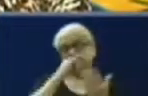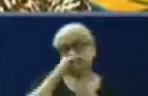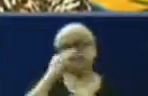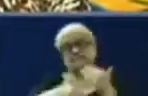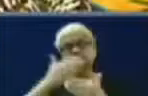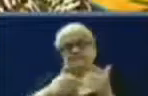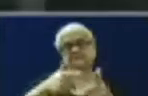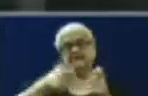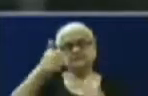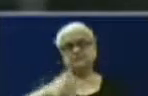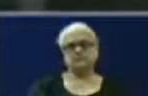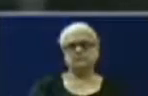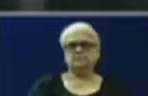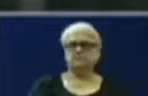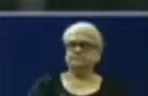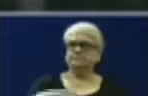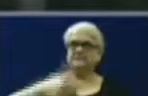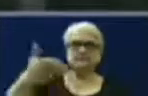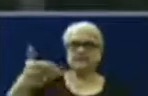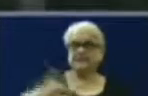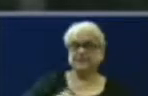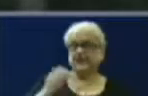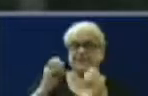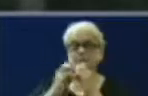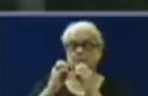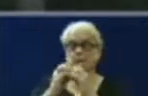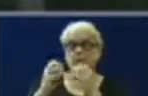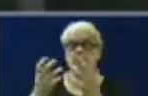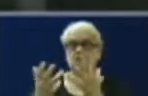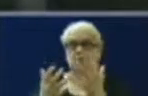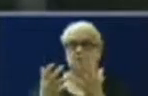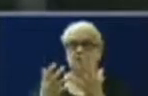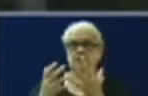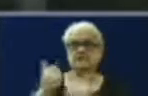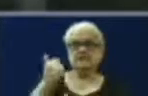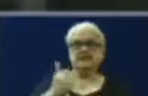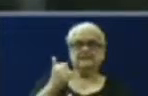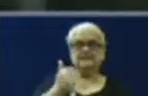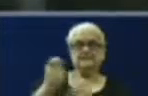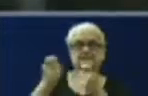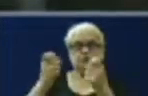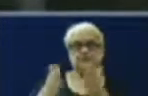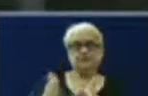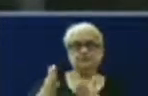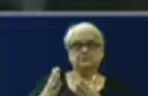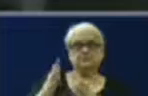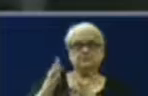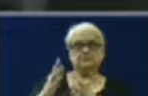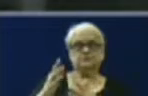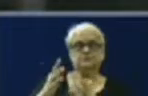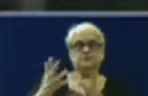Did we have to hire any more of our assistant directors of pupil personnel?